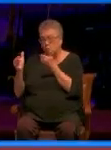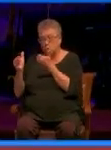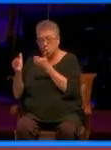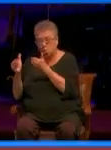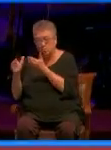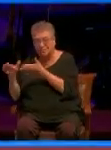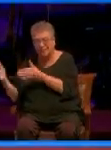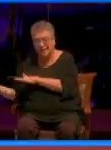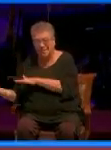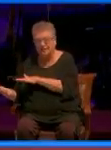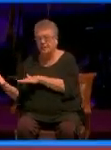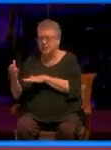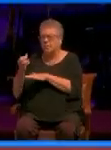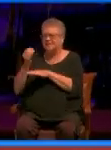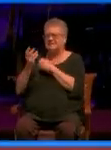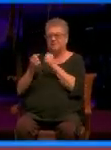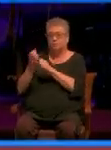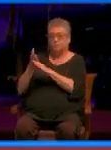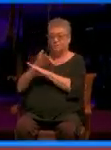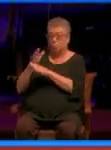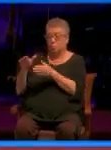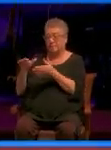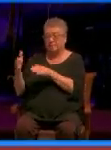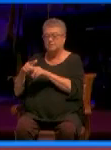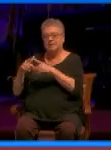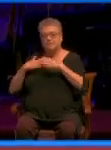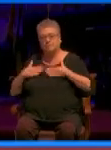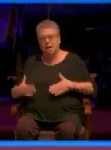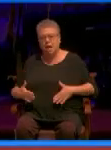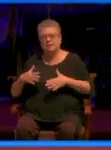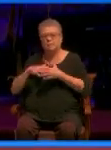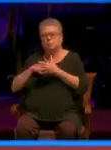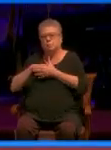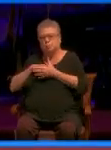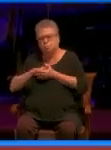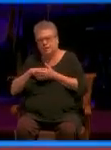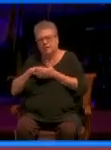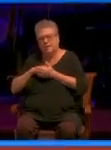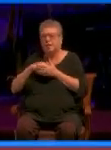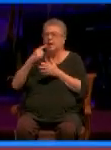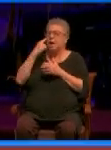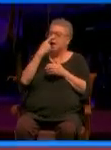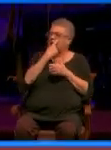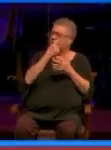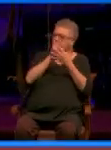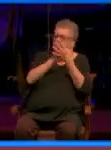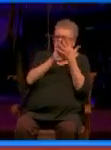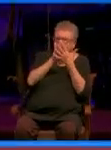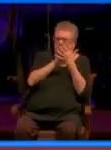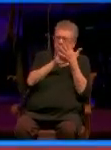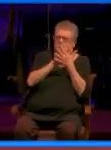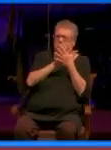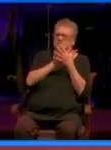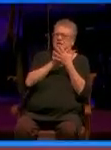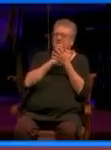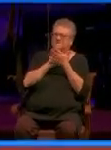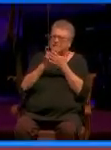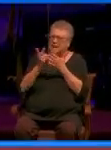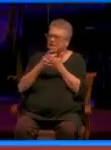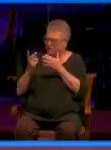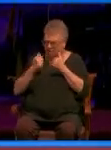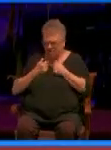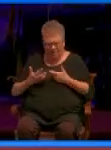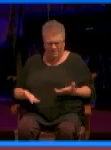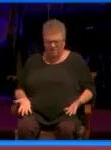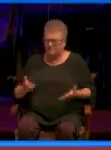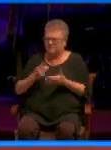several years before he dies, but his body is failing. His eyesight is failing. In fact, it says not only is he